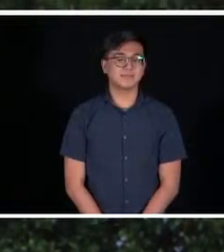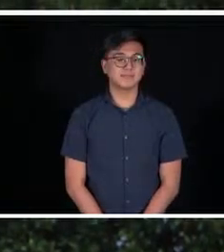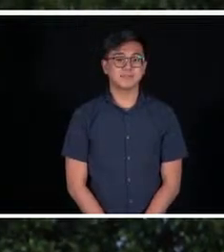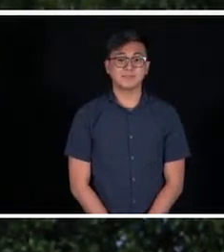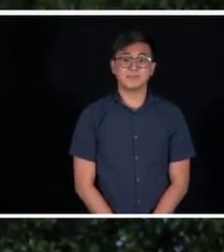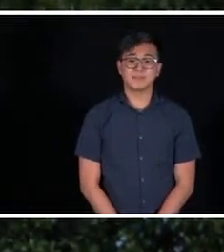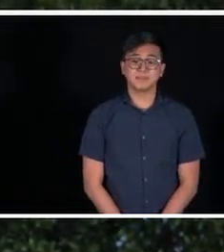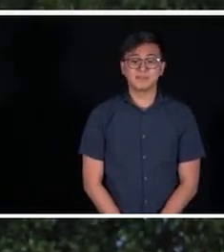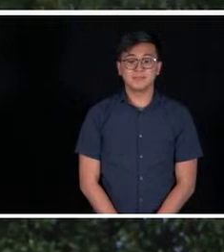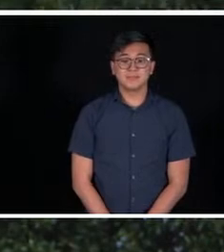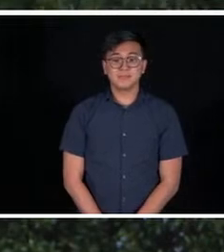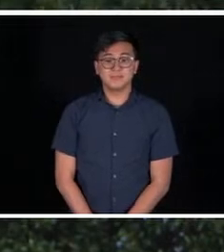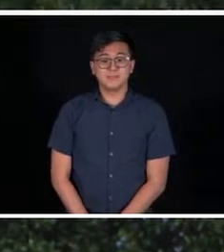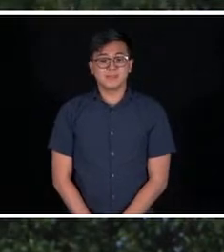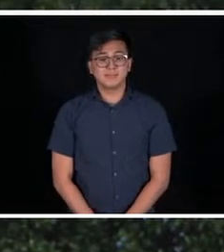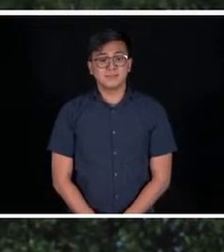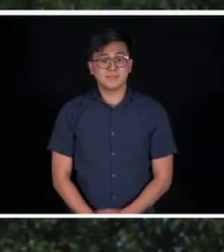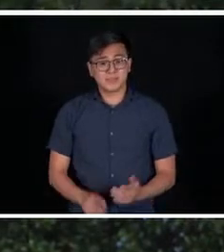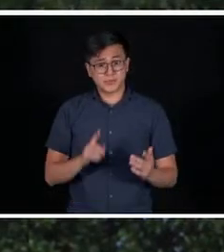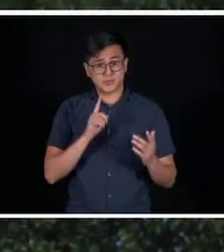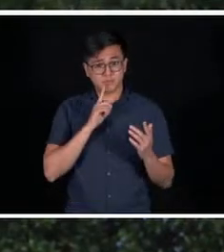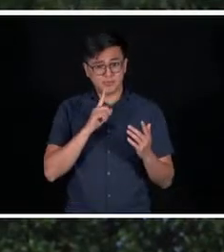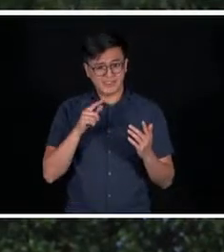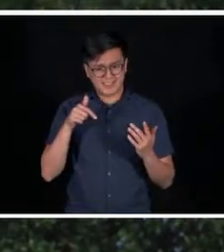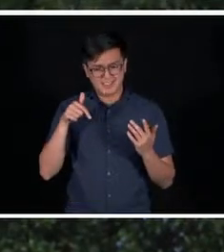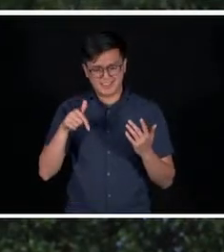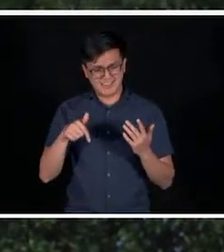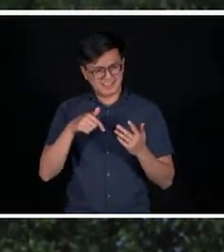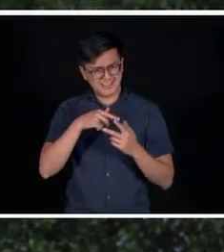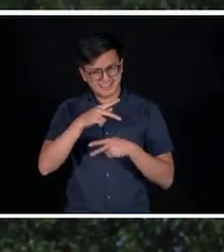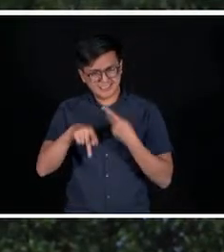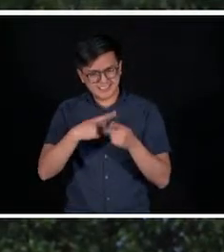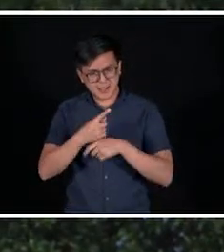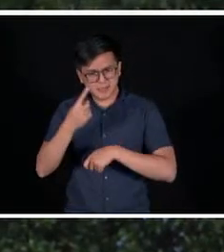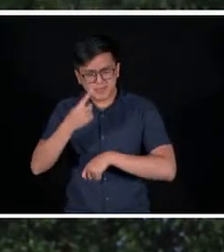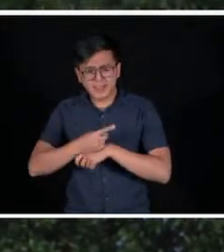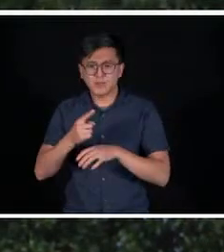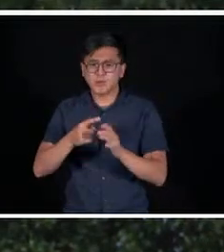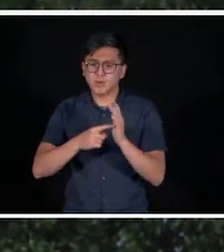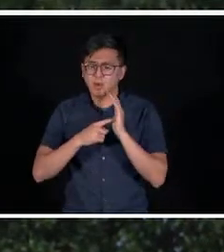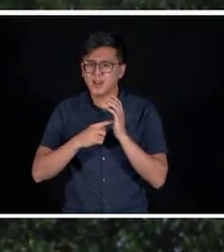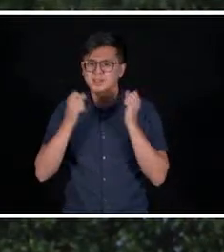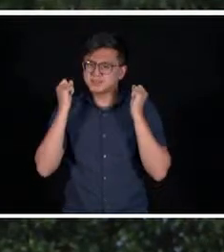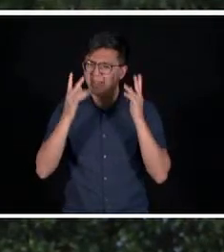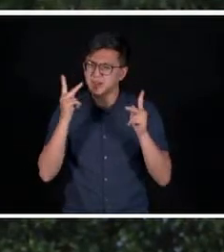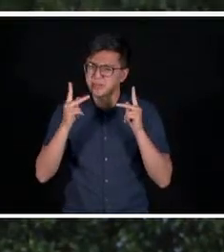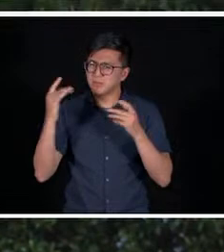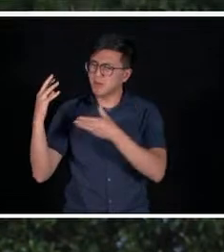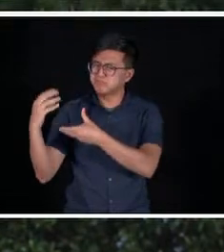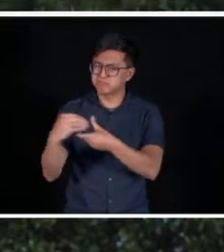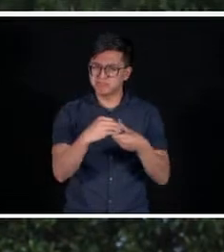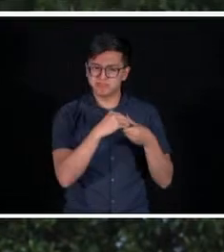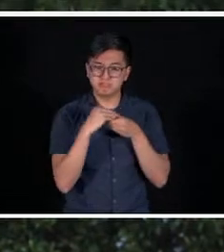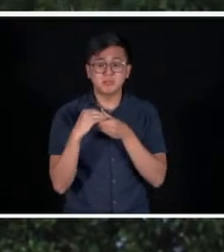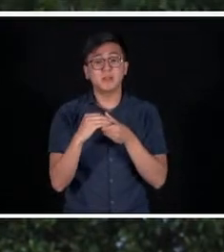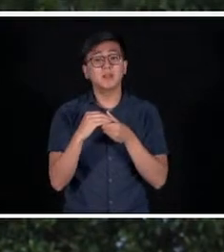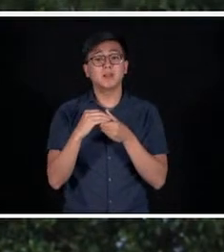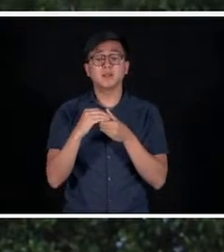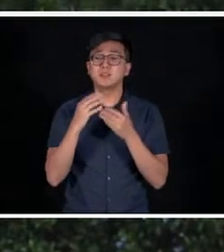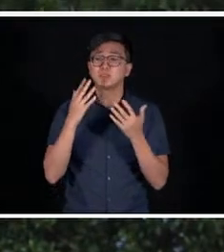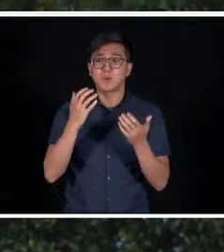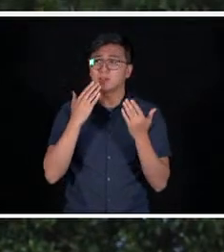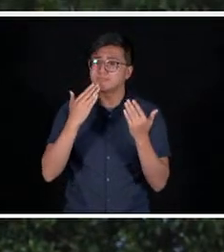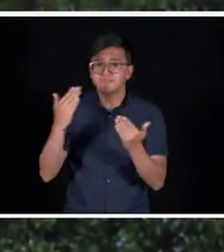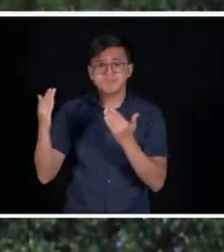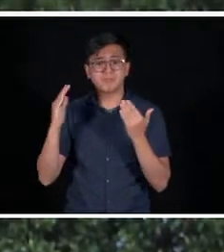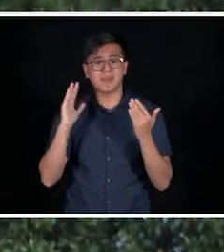A day like this takes many people to plan and organize. I would like to thank our Transfer